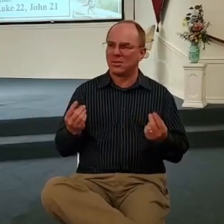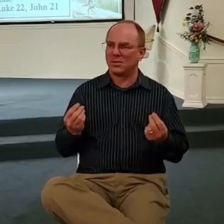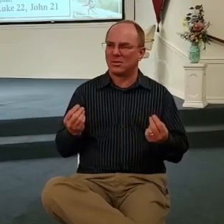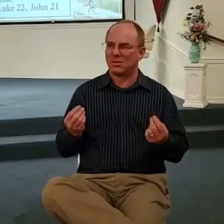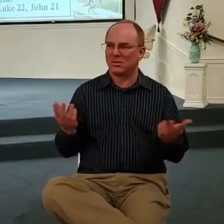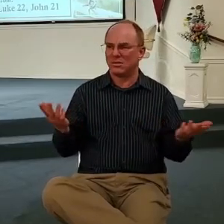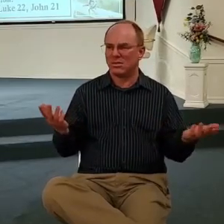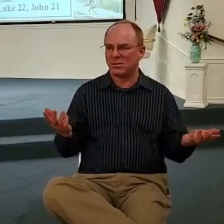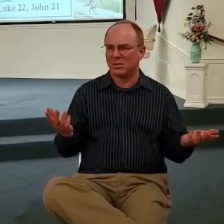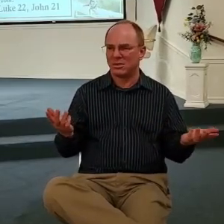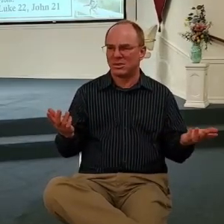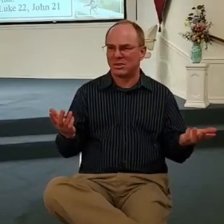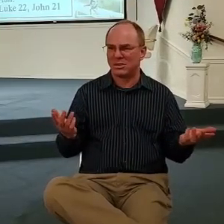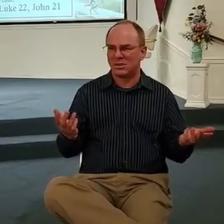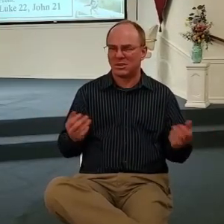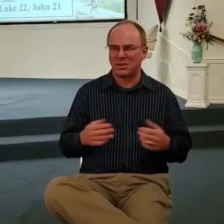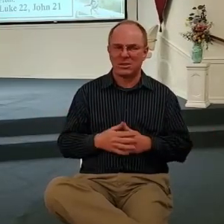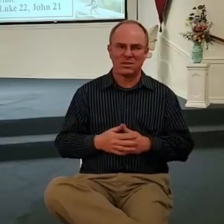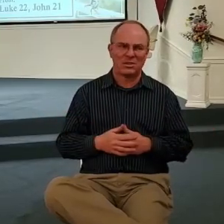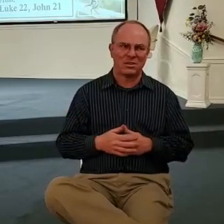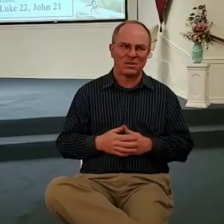And it's hard not reading